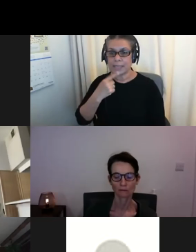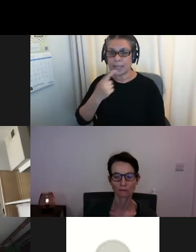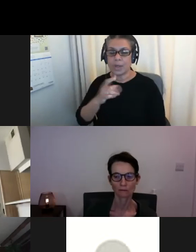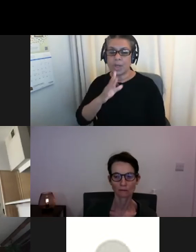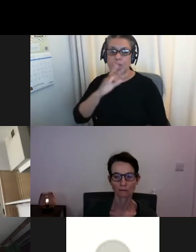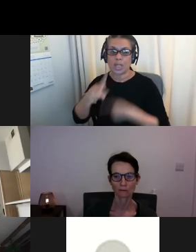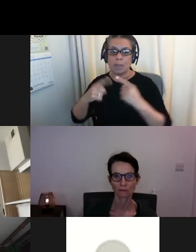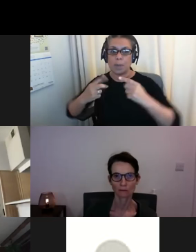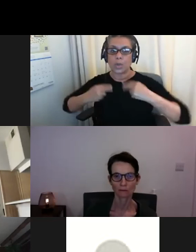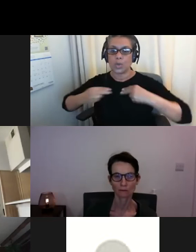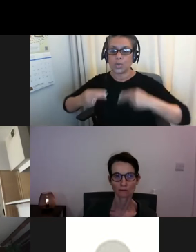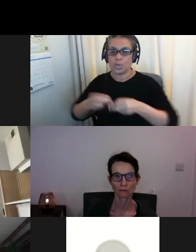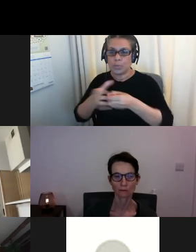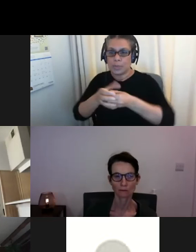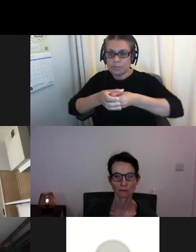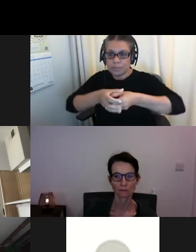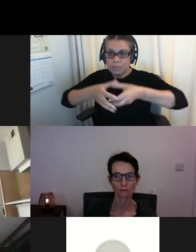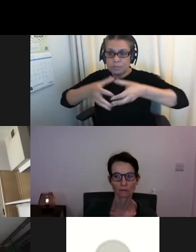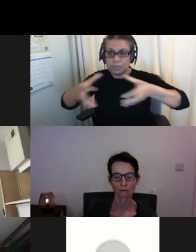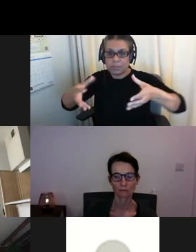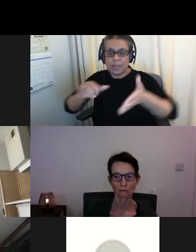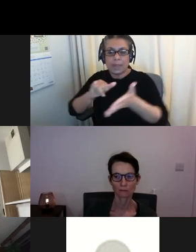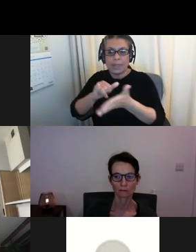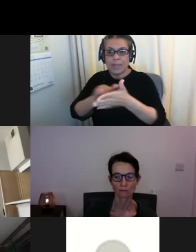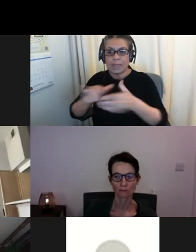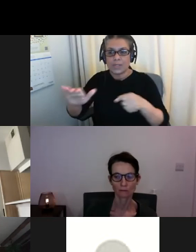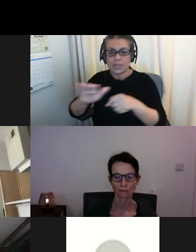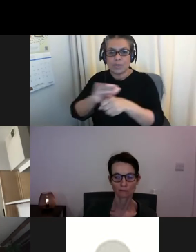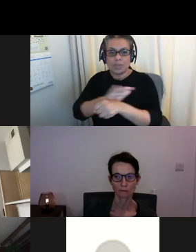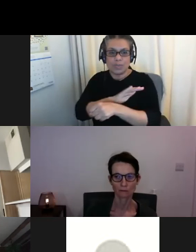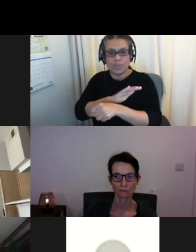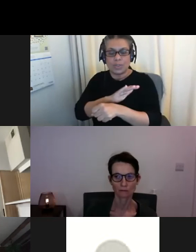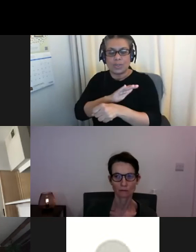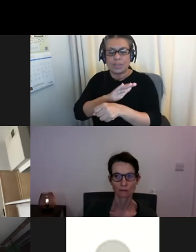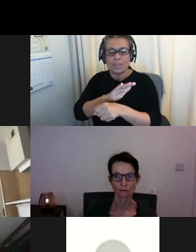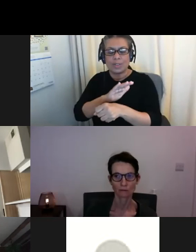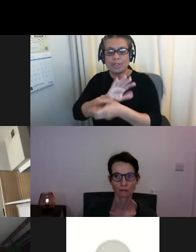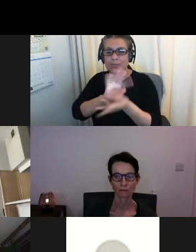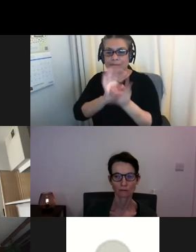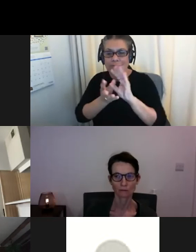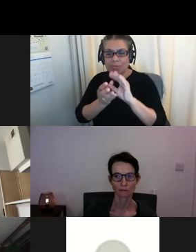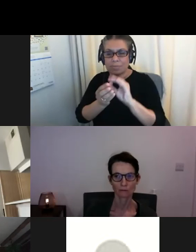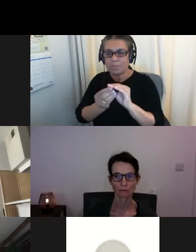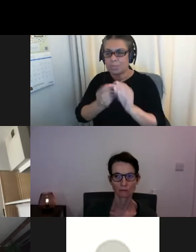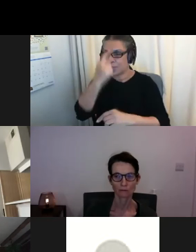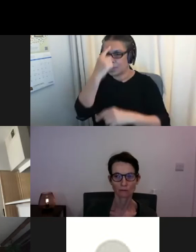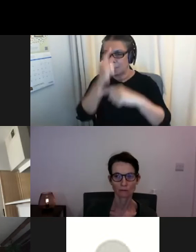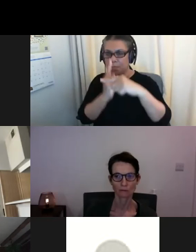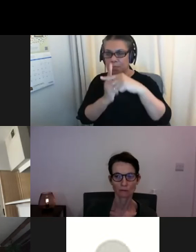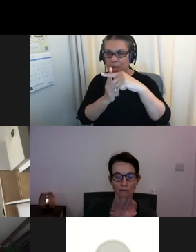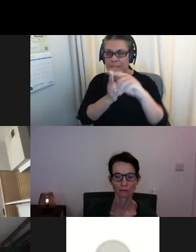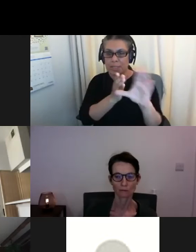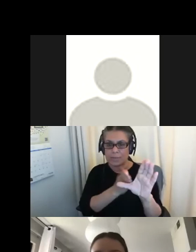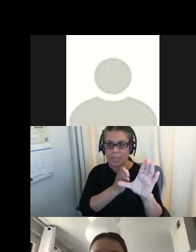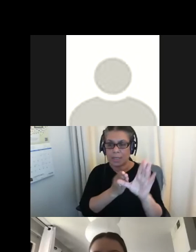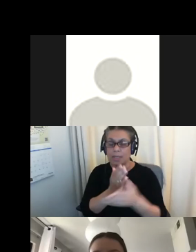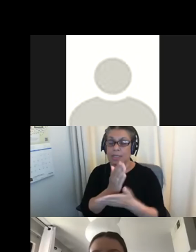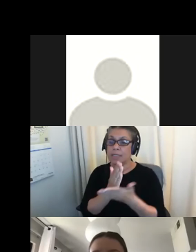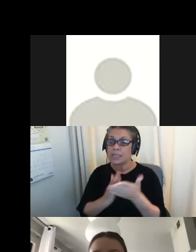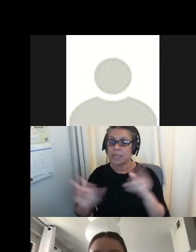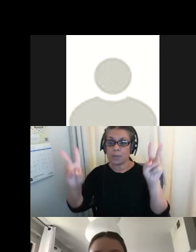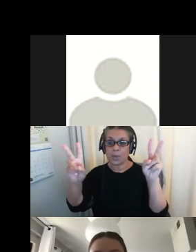which is this sort of all-encompassing construct in the field of positive psychology. There are a couple of quotes here that kind of help better